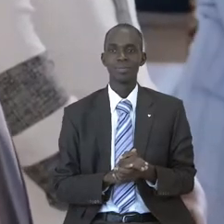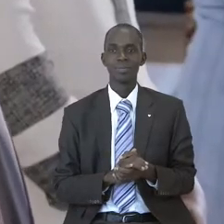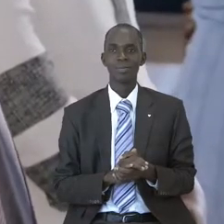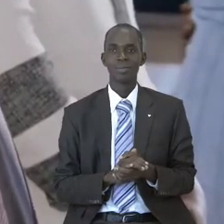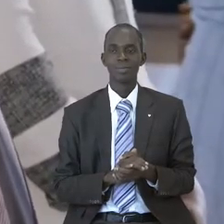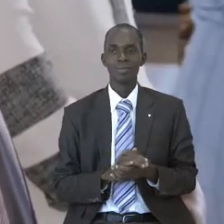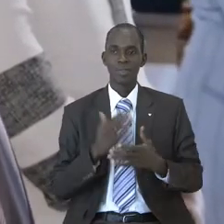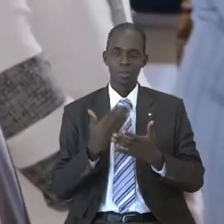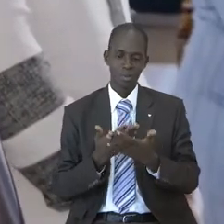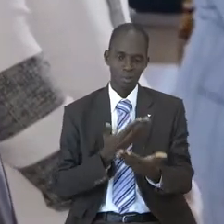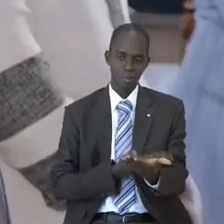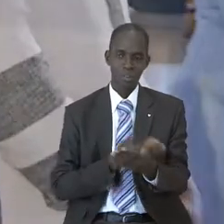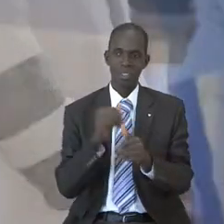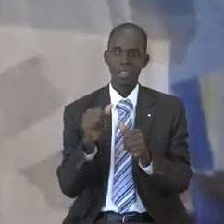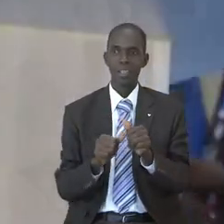Good morning, everyone.